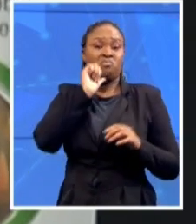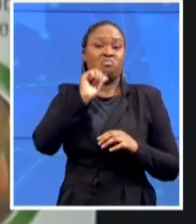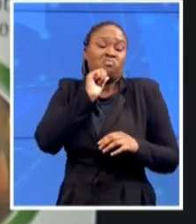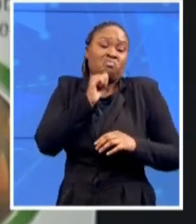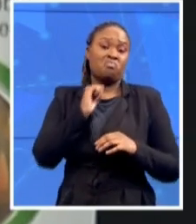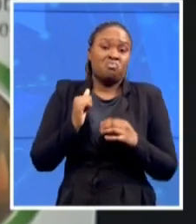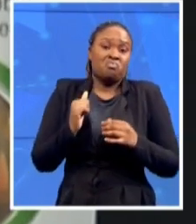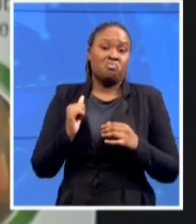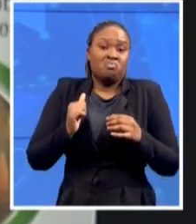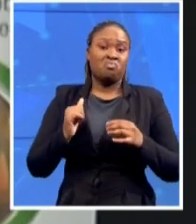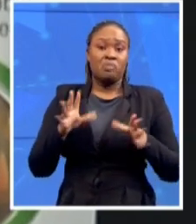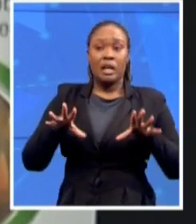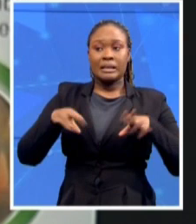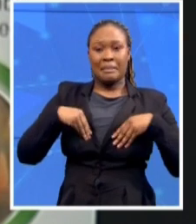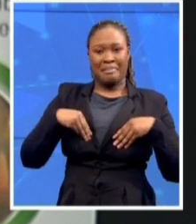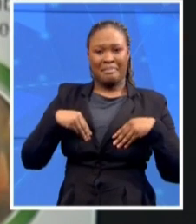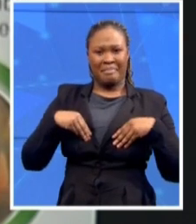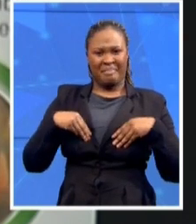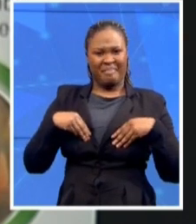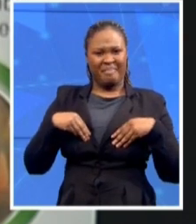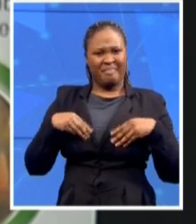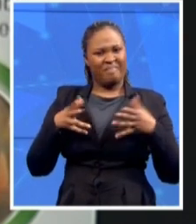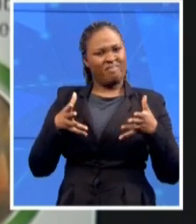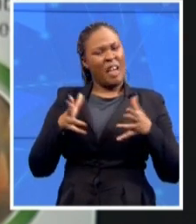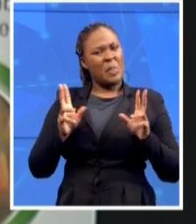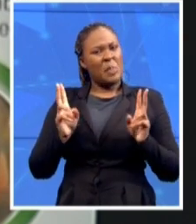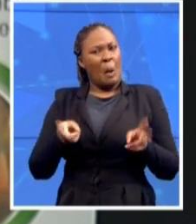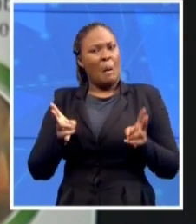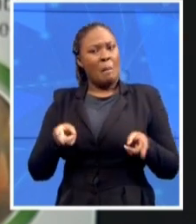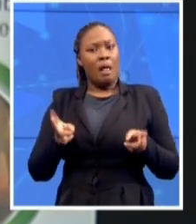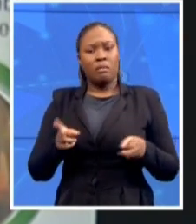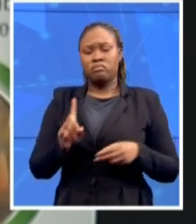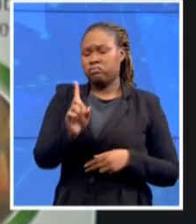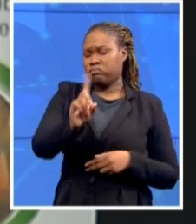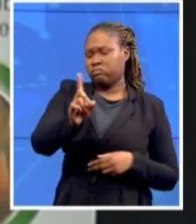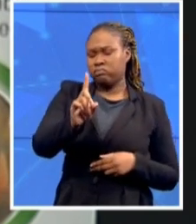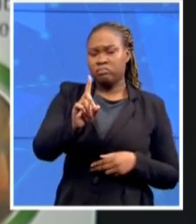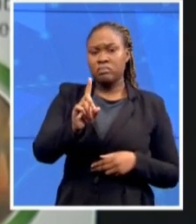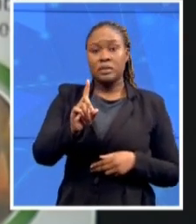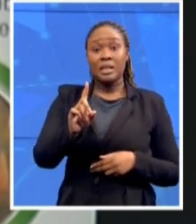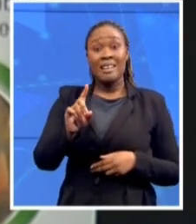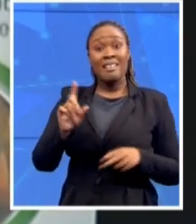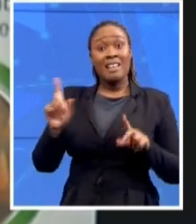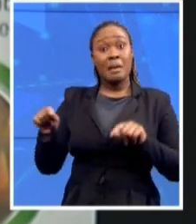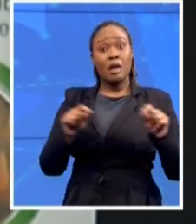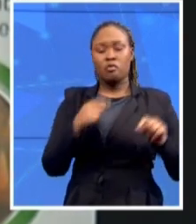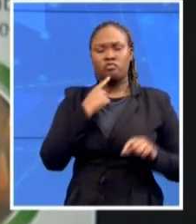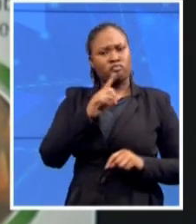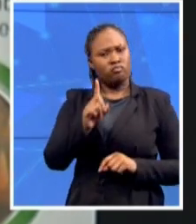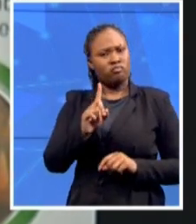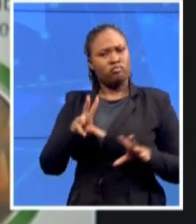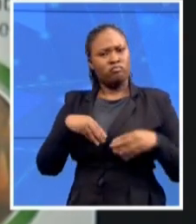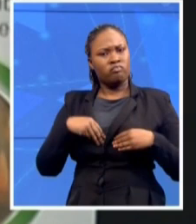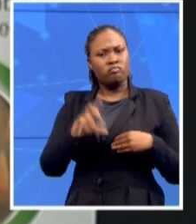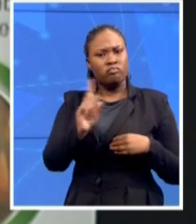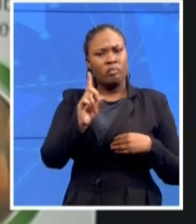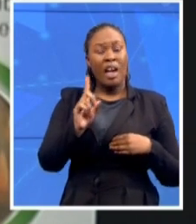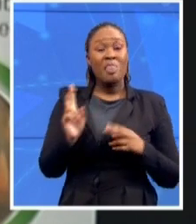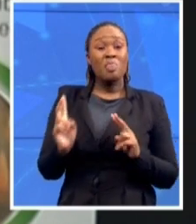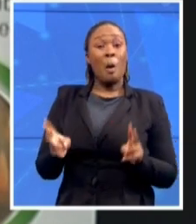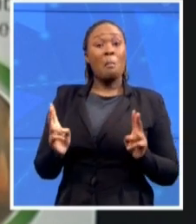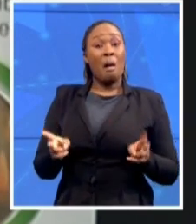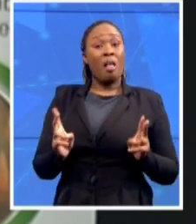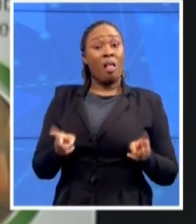lives. But in Cape Town, we say that that is not normal, and it is not acceptable. We